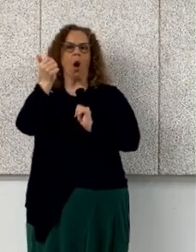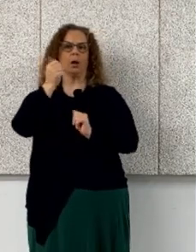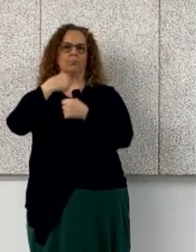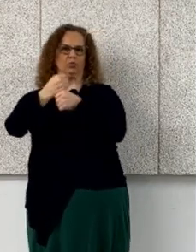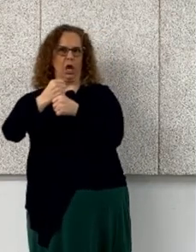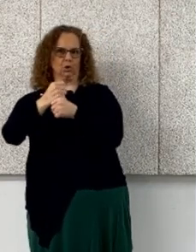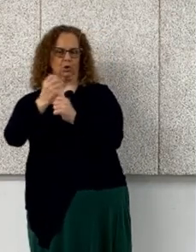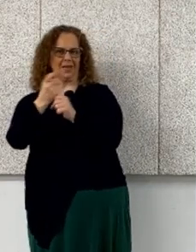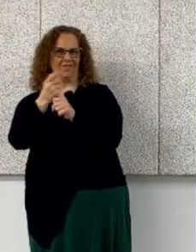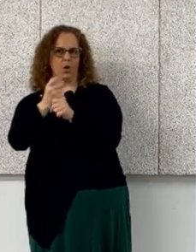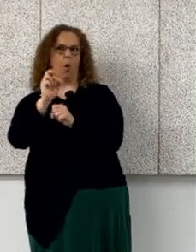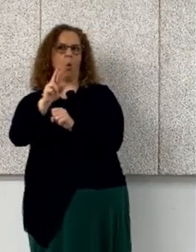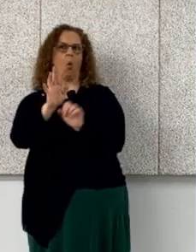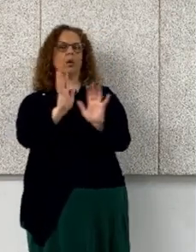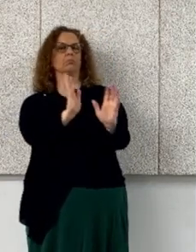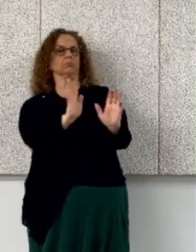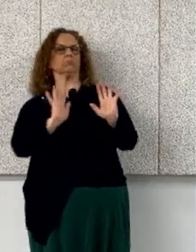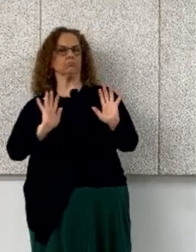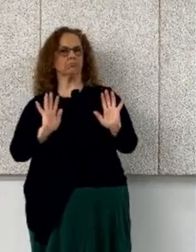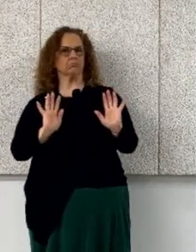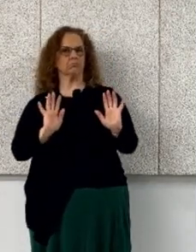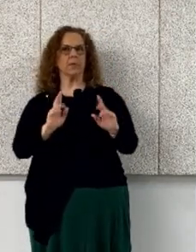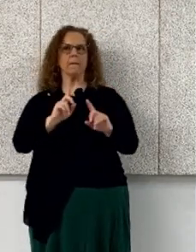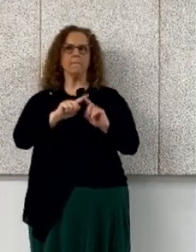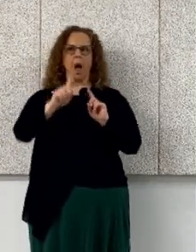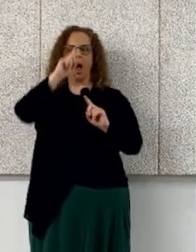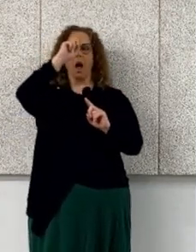did occur to me that there is